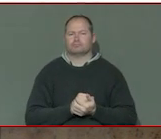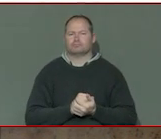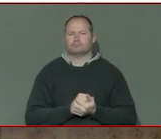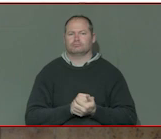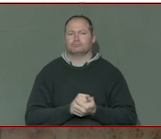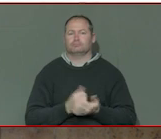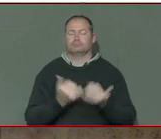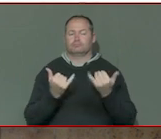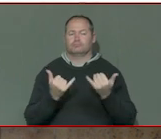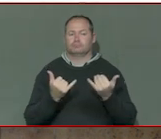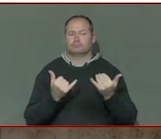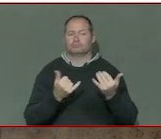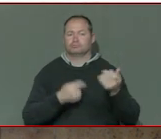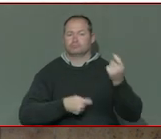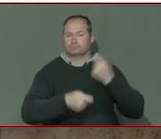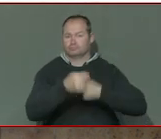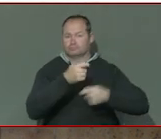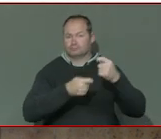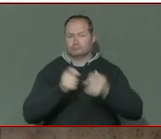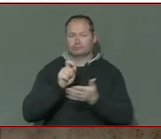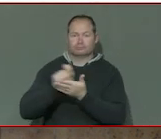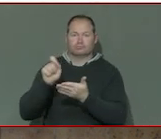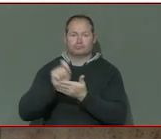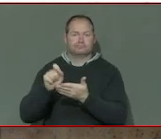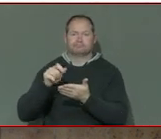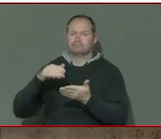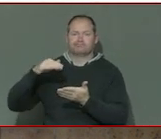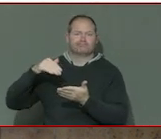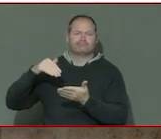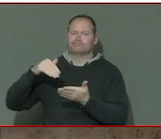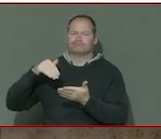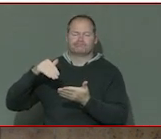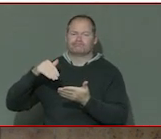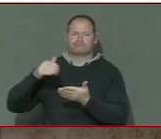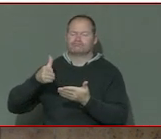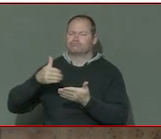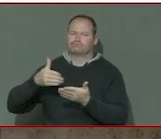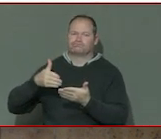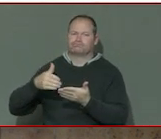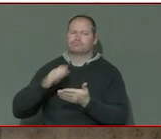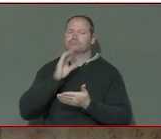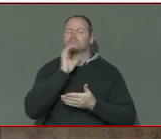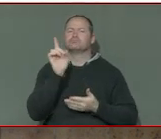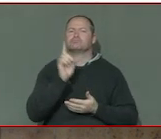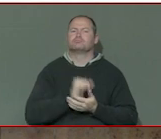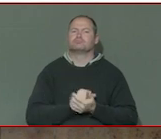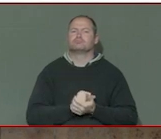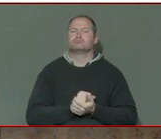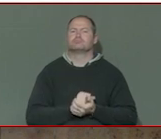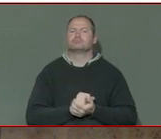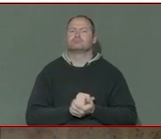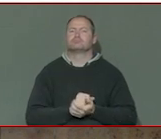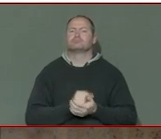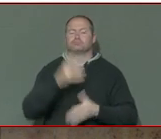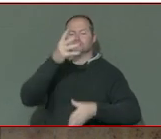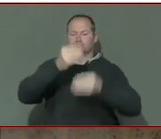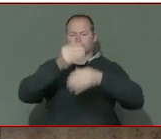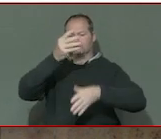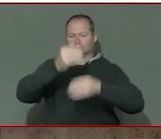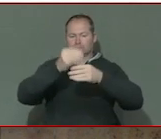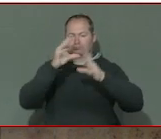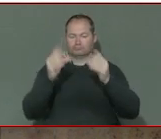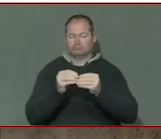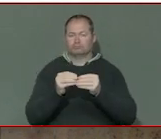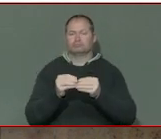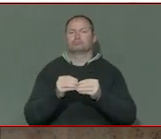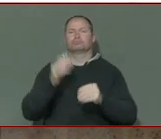transaction was not recorded, this one was not recorded, what does that mean? It means my total will be wrong. Am I right? So debtors control will